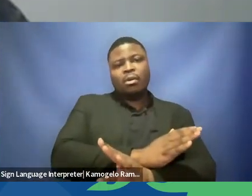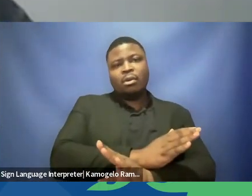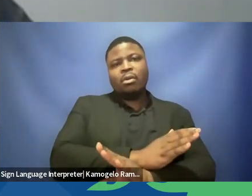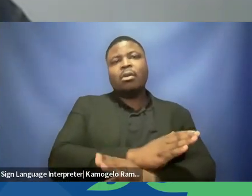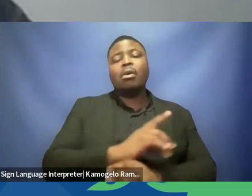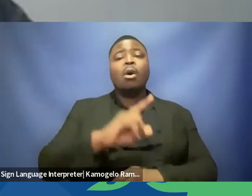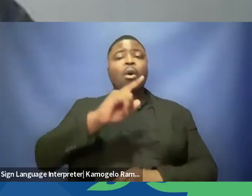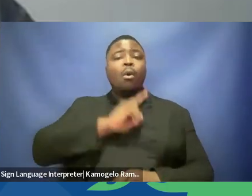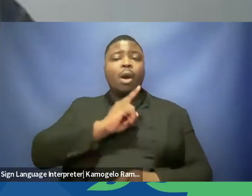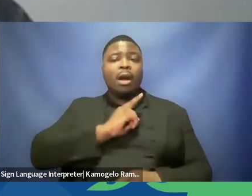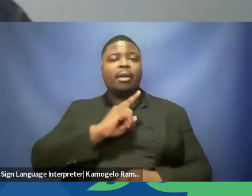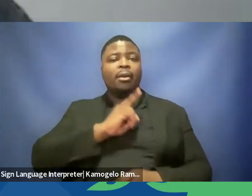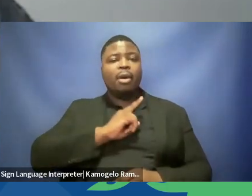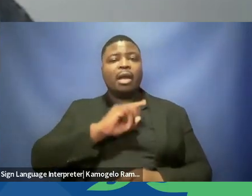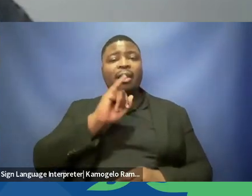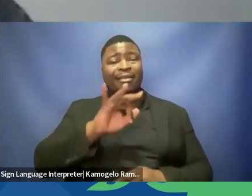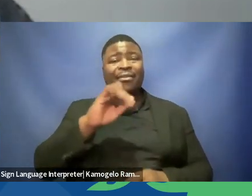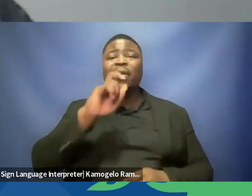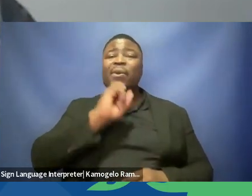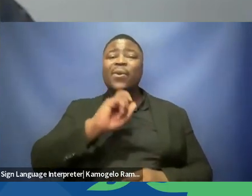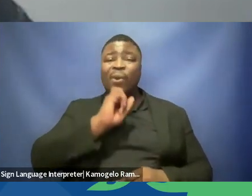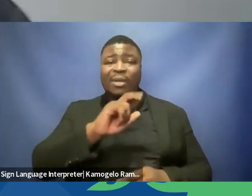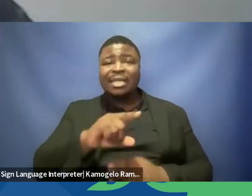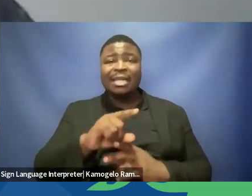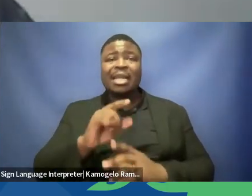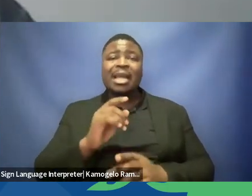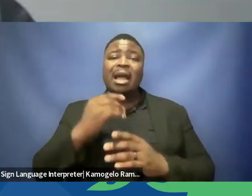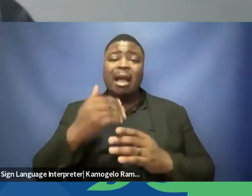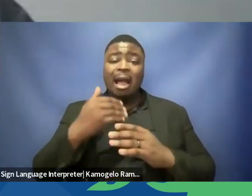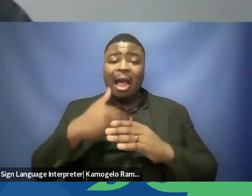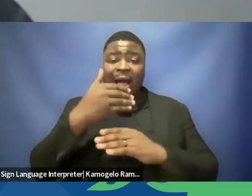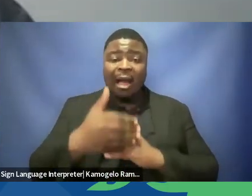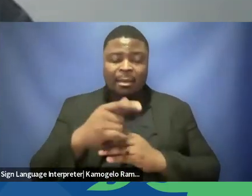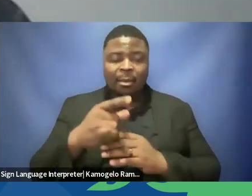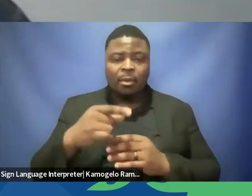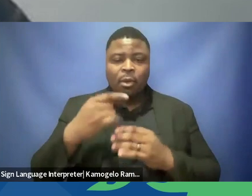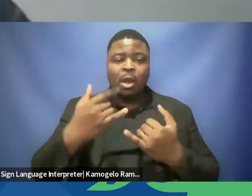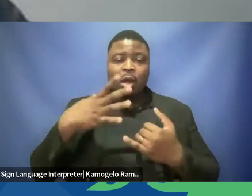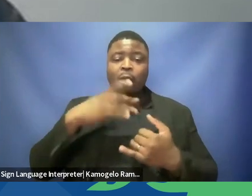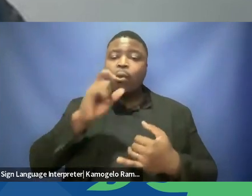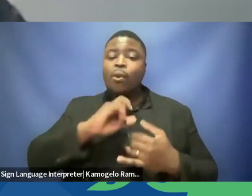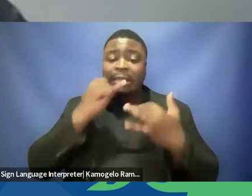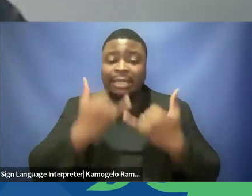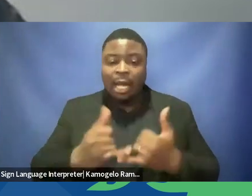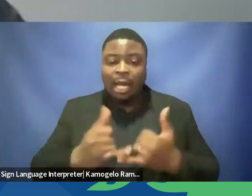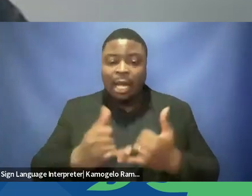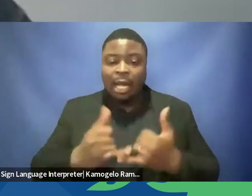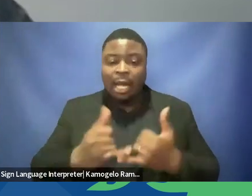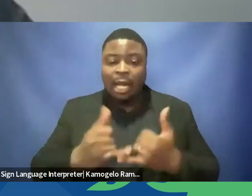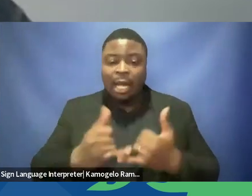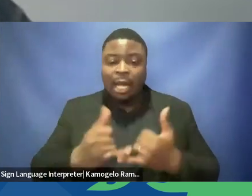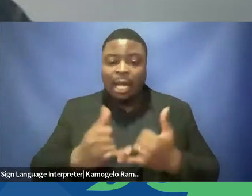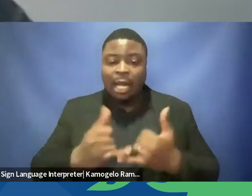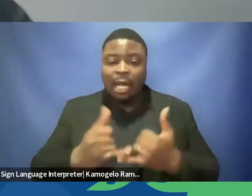overdose. But the other thing is, when you mix the GHB, you can't mix it with alcohol, because that's immediately you'll go into a substance use